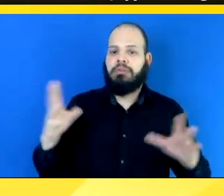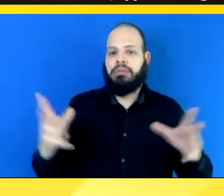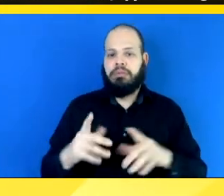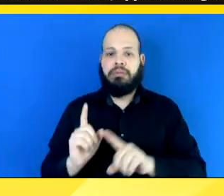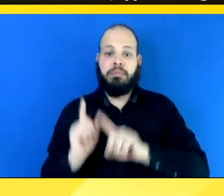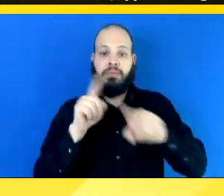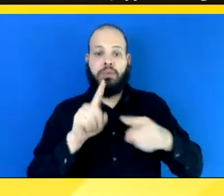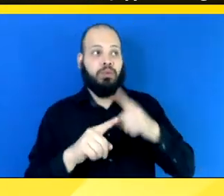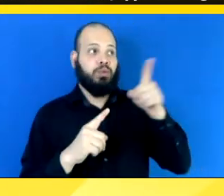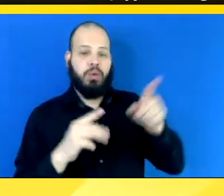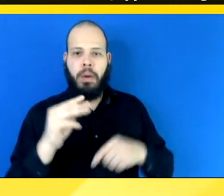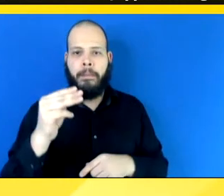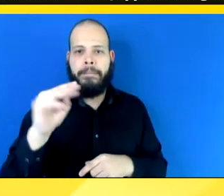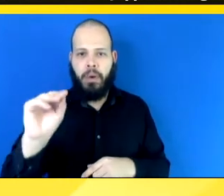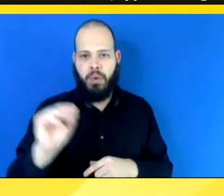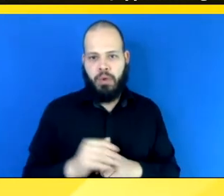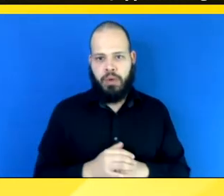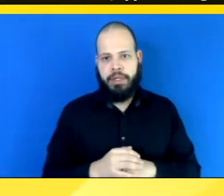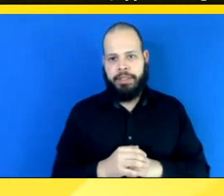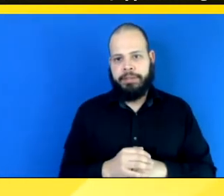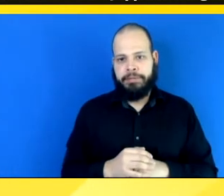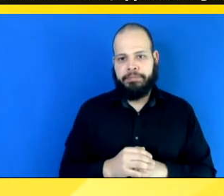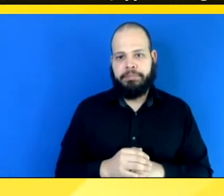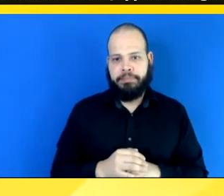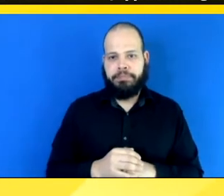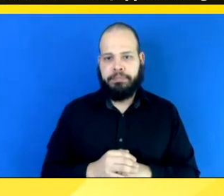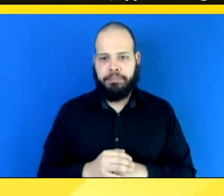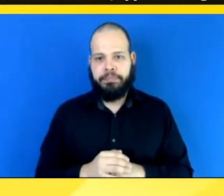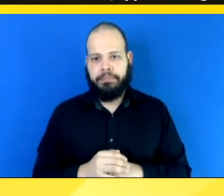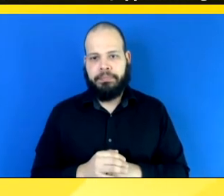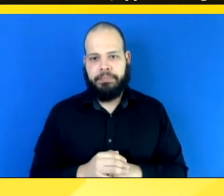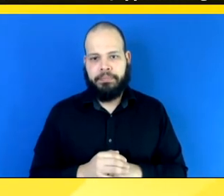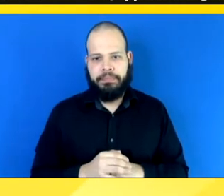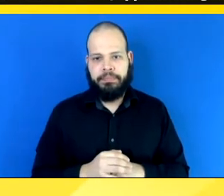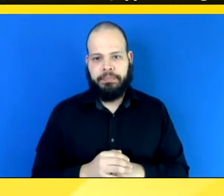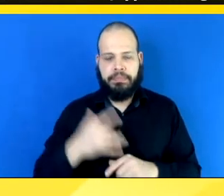Cleveland, California, New York, I will.